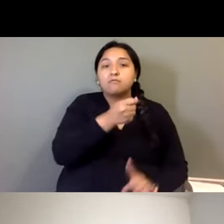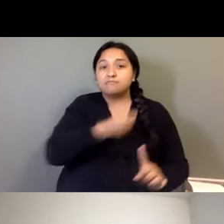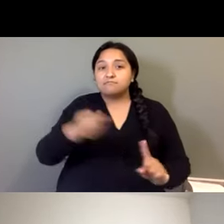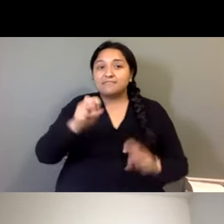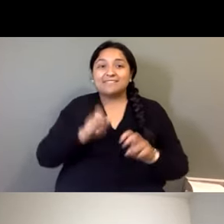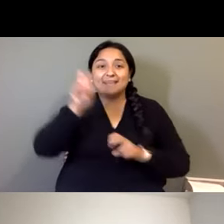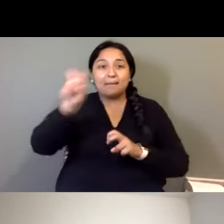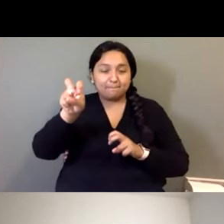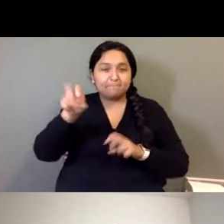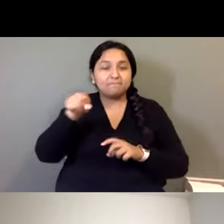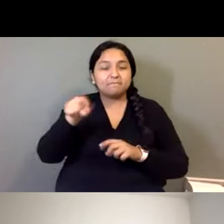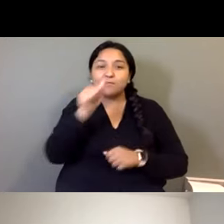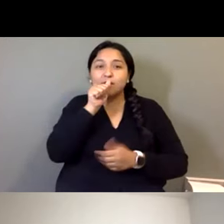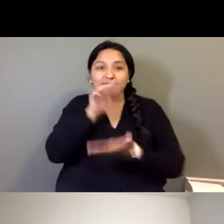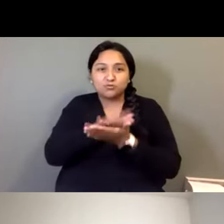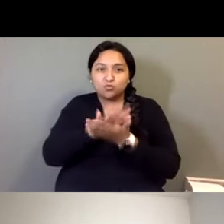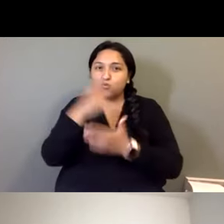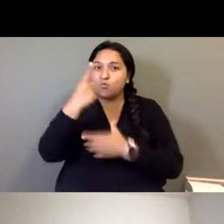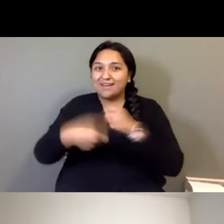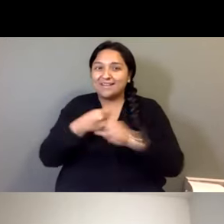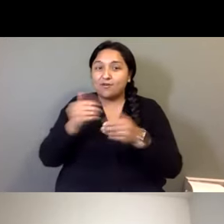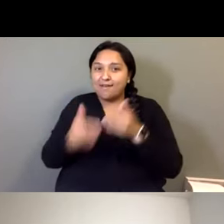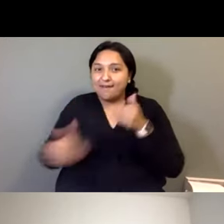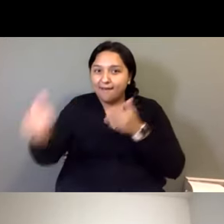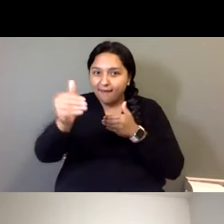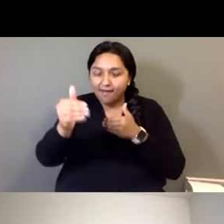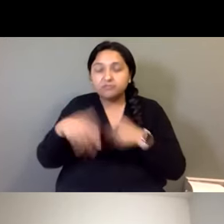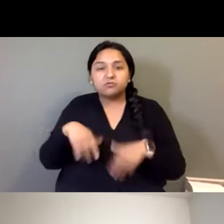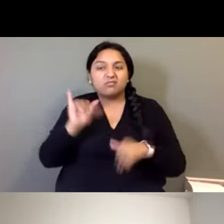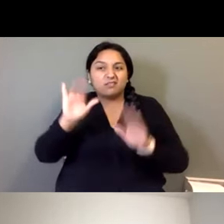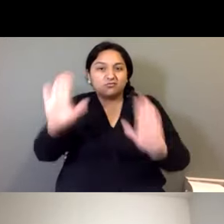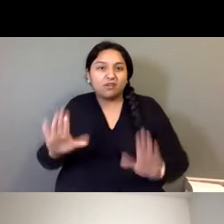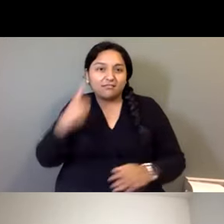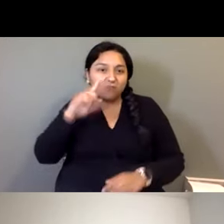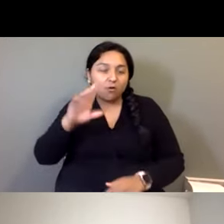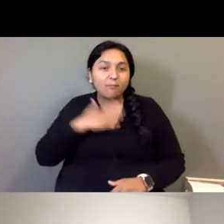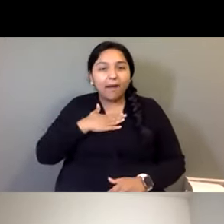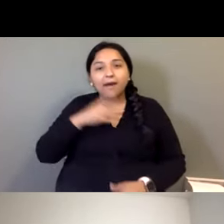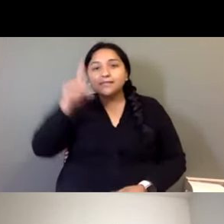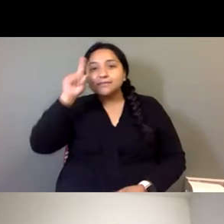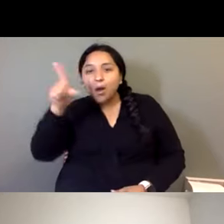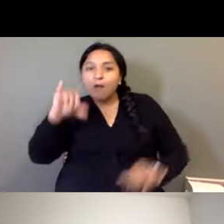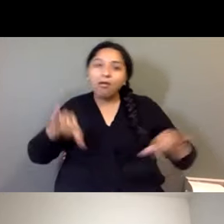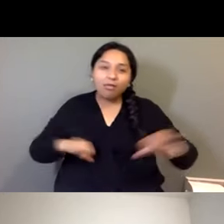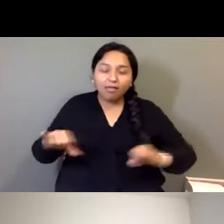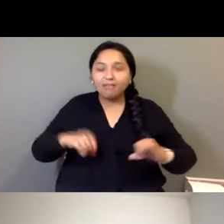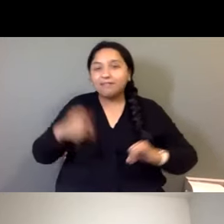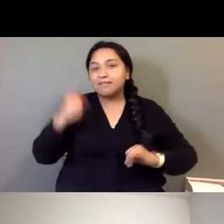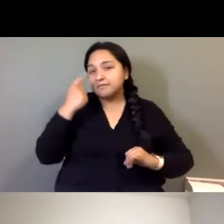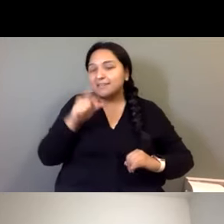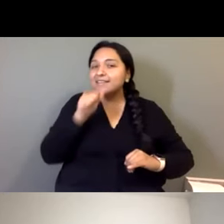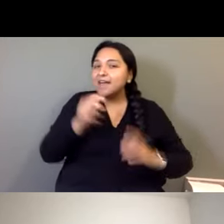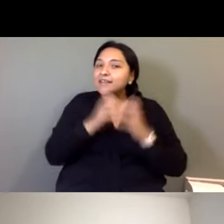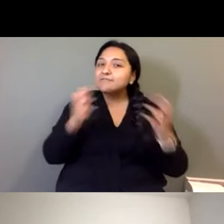through primary school a year ahead, which was great for my smartness and my showy offness. It was less great when I got to